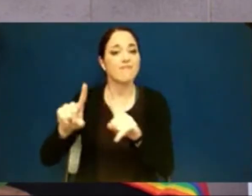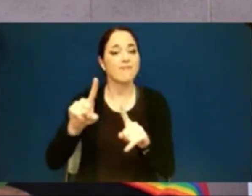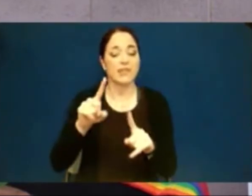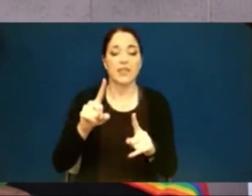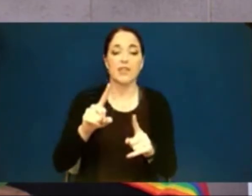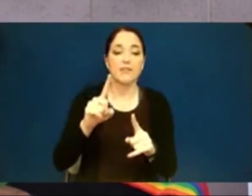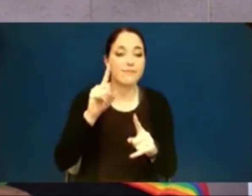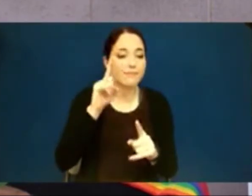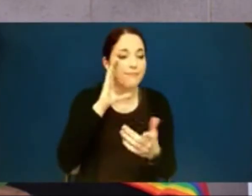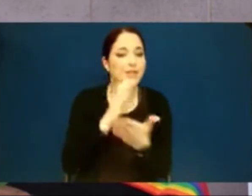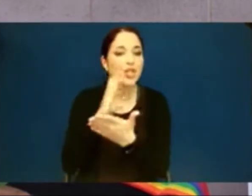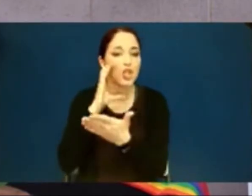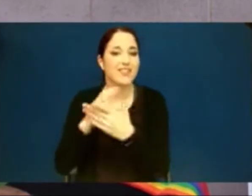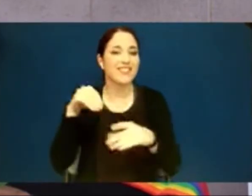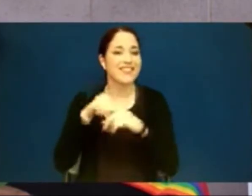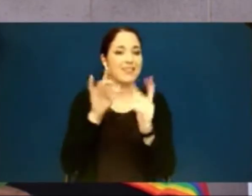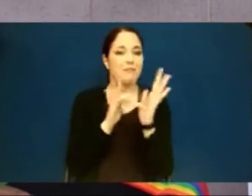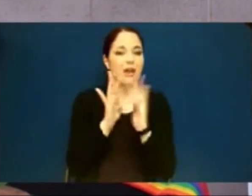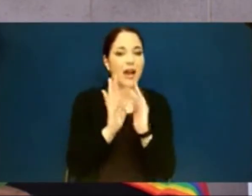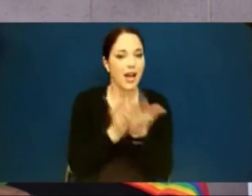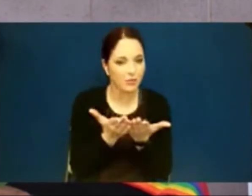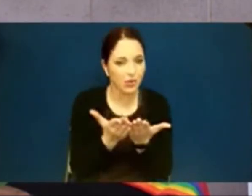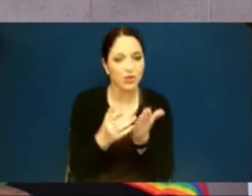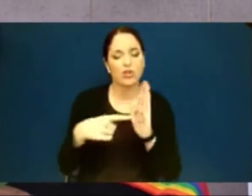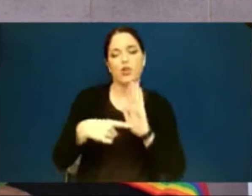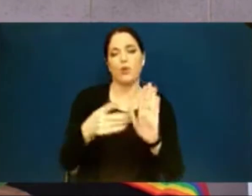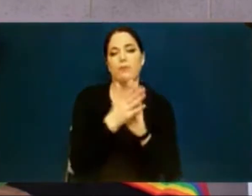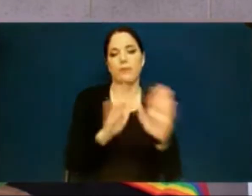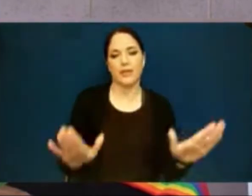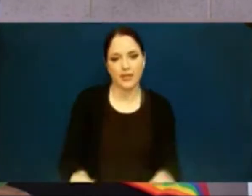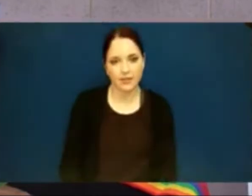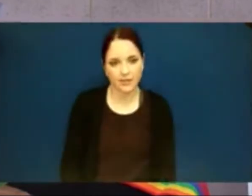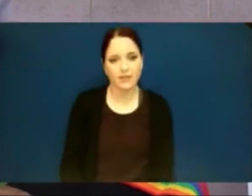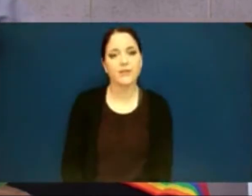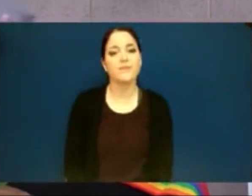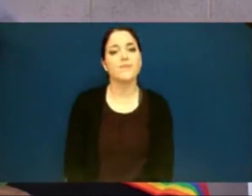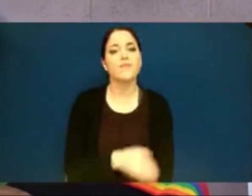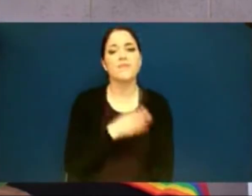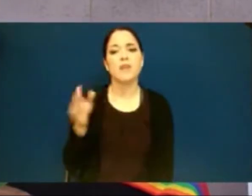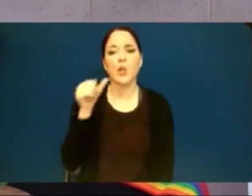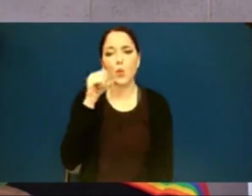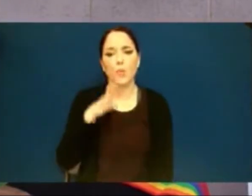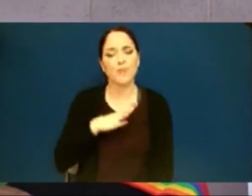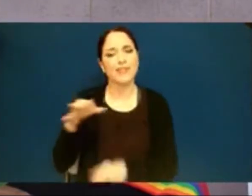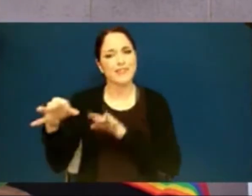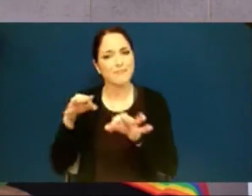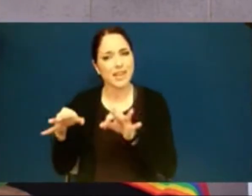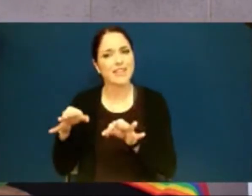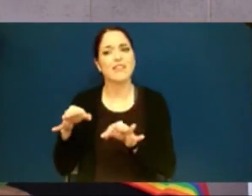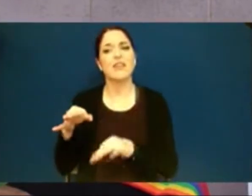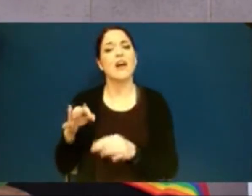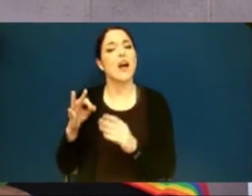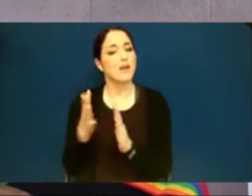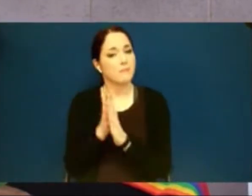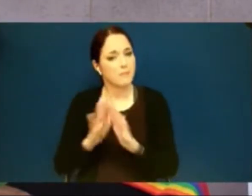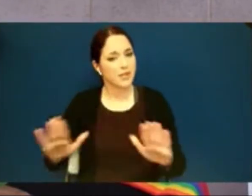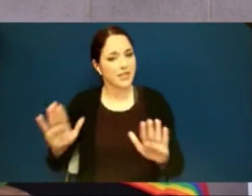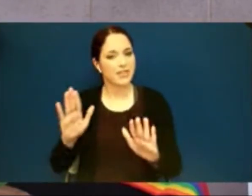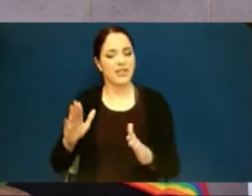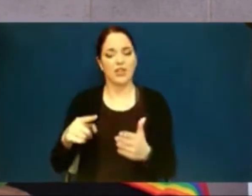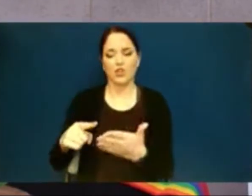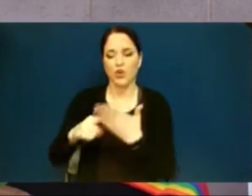according to Flora Schlossel Wollner, in the biblical sense, is peace that means a wholeness and an inner